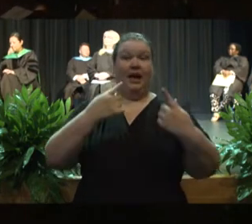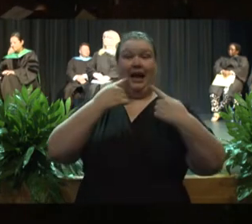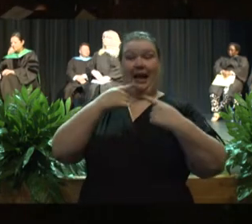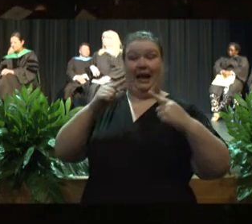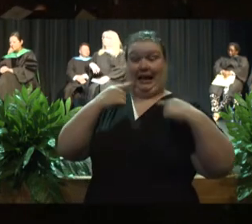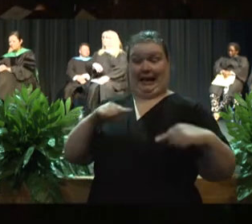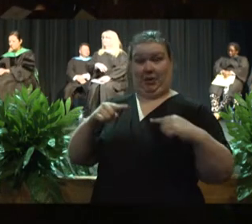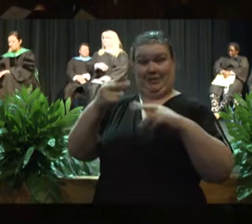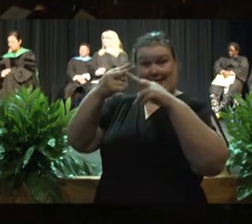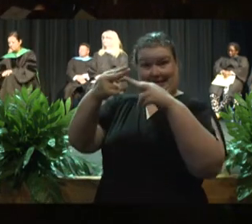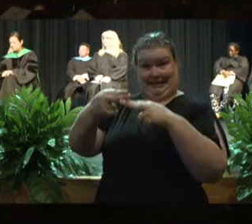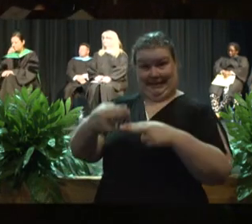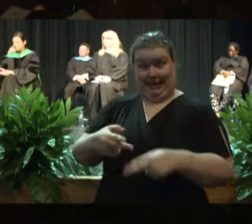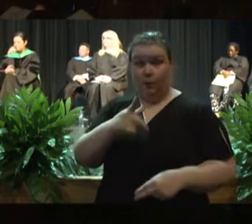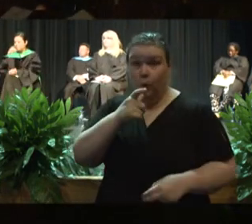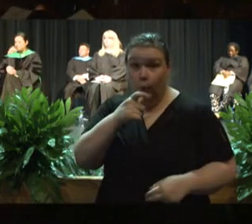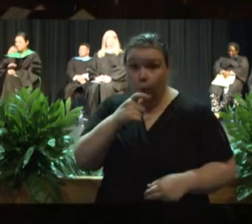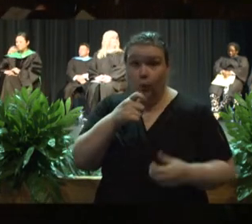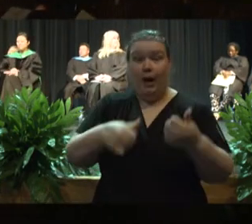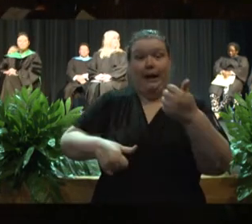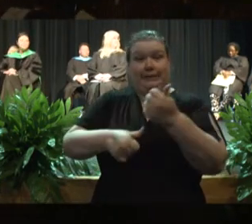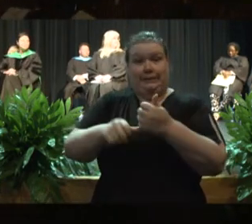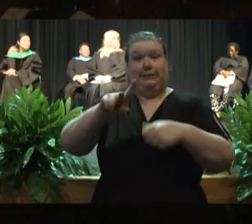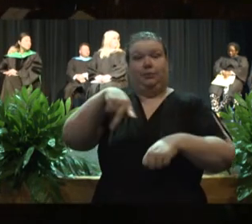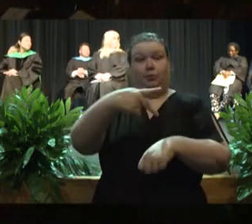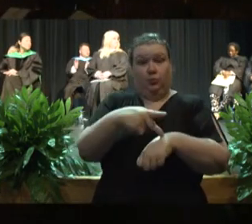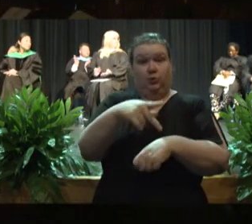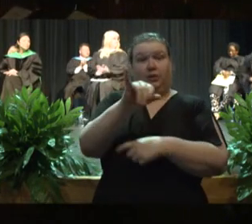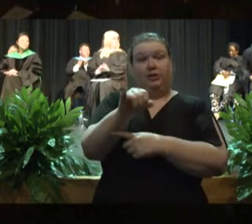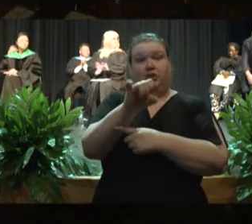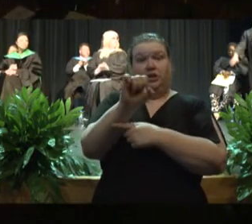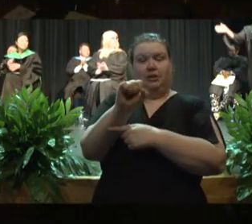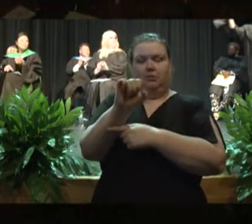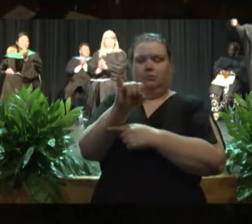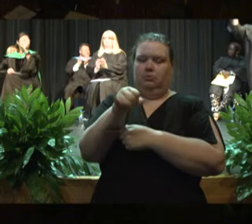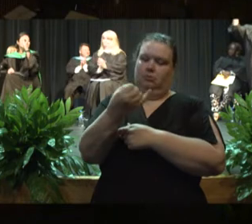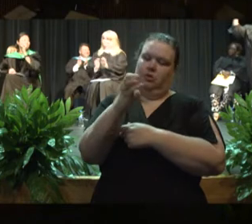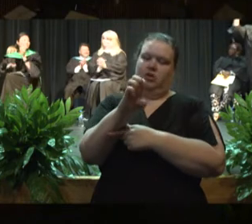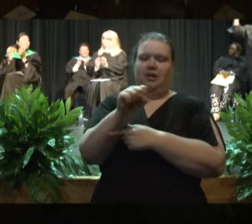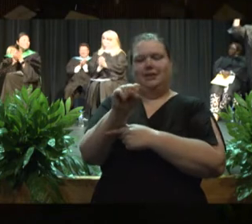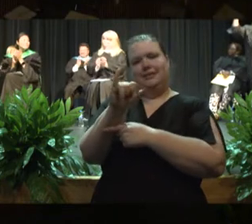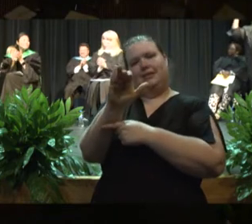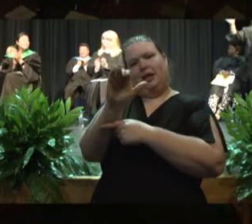Announcing names this evening will be Assistant Principal, Ms. Jessica Castillo.